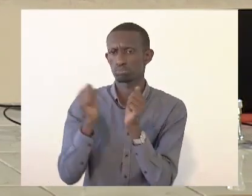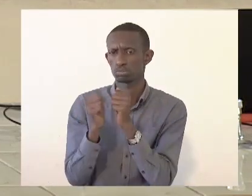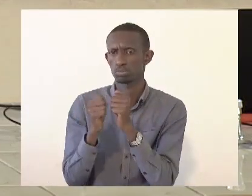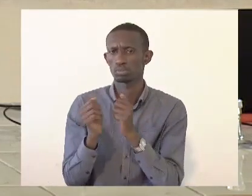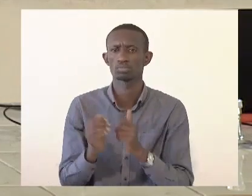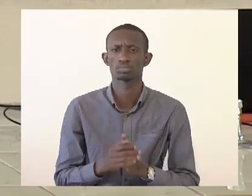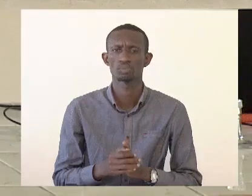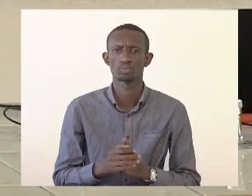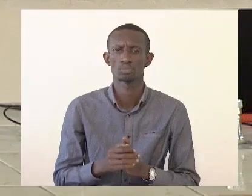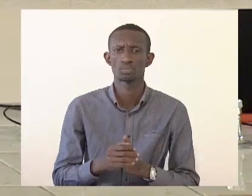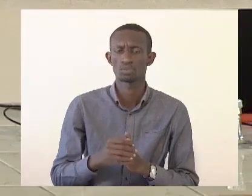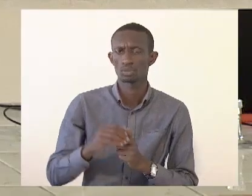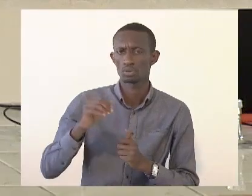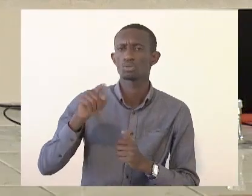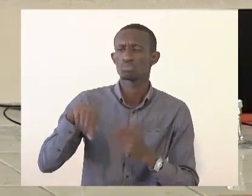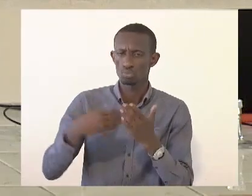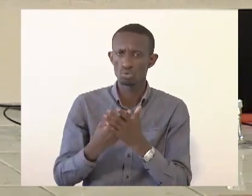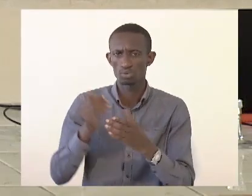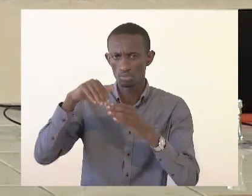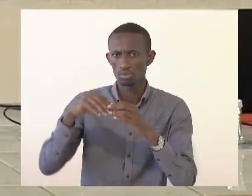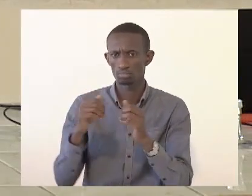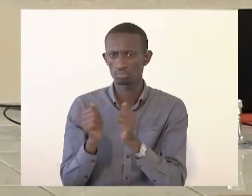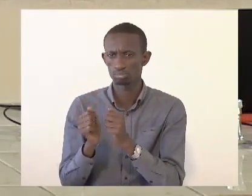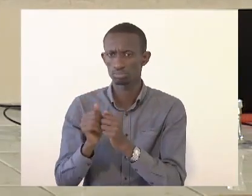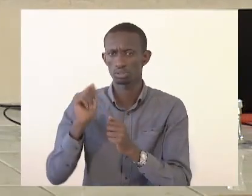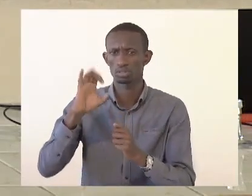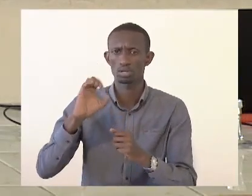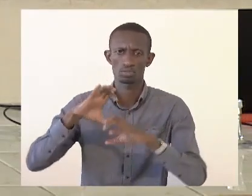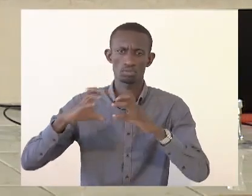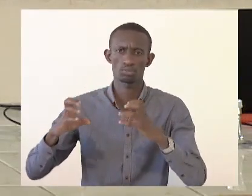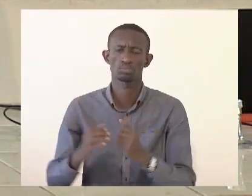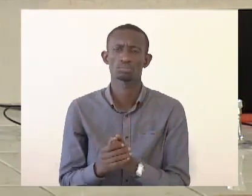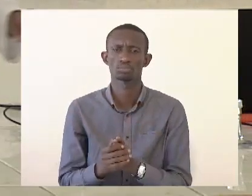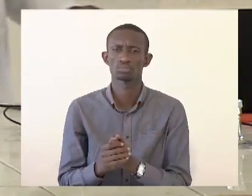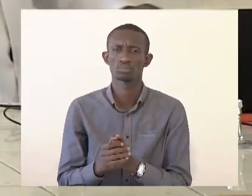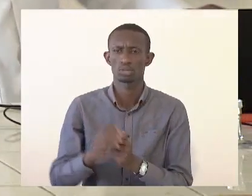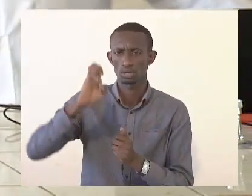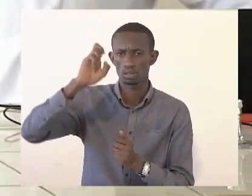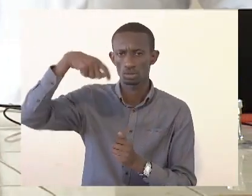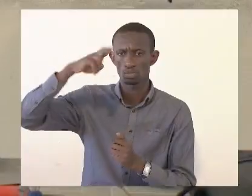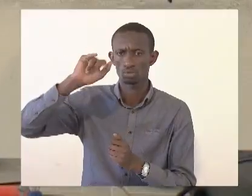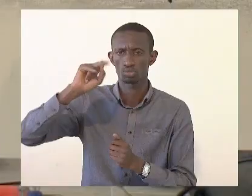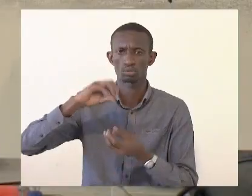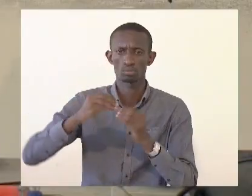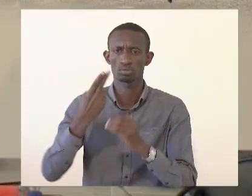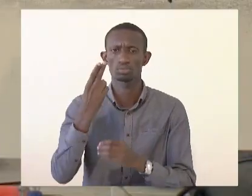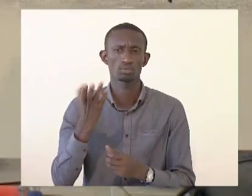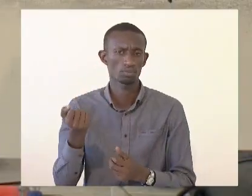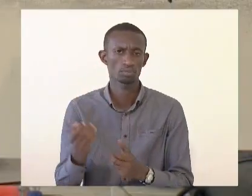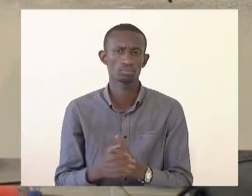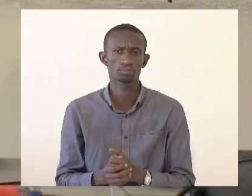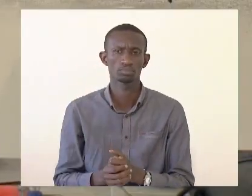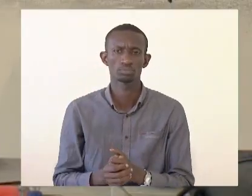the aqueous form, dissolved in water. Equation number 2, we have